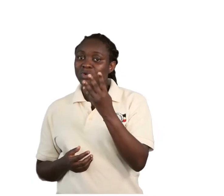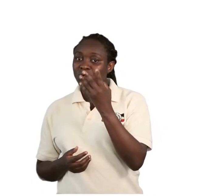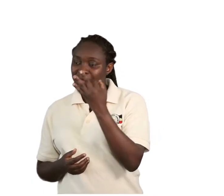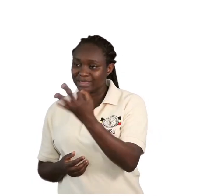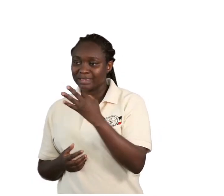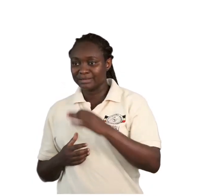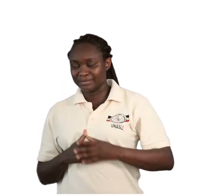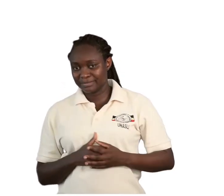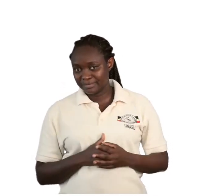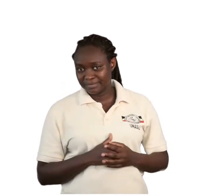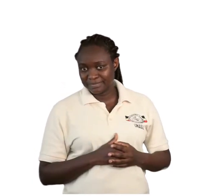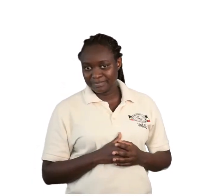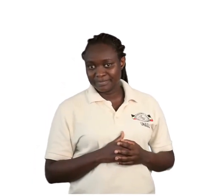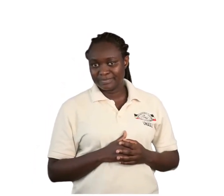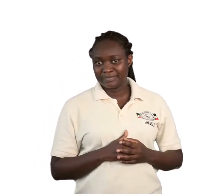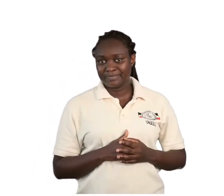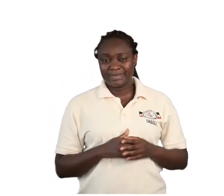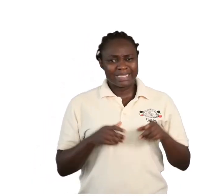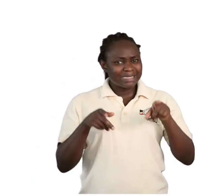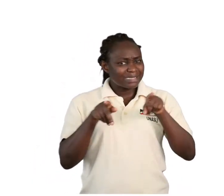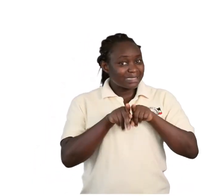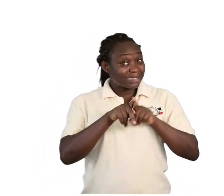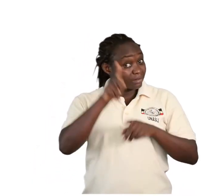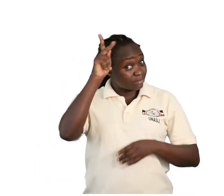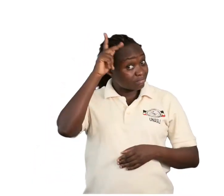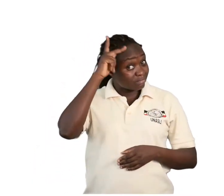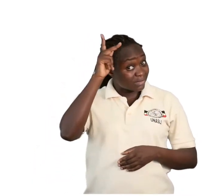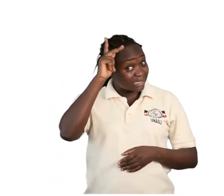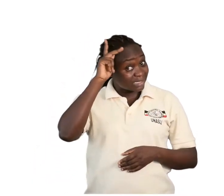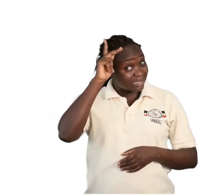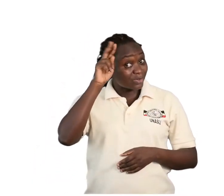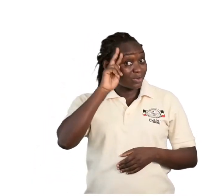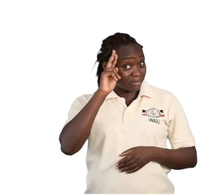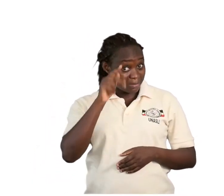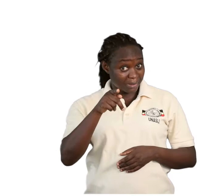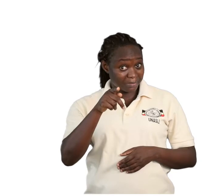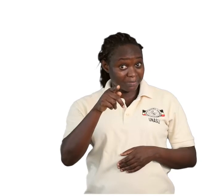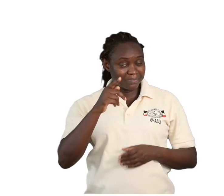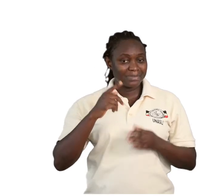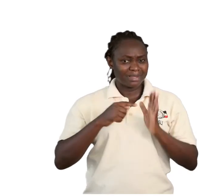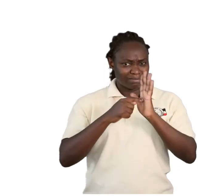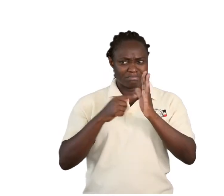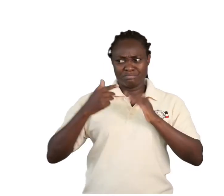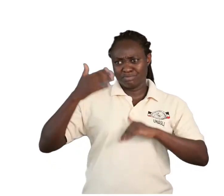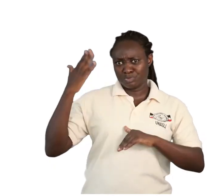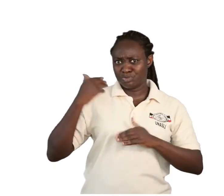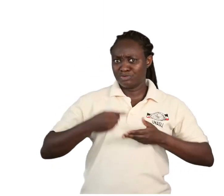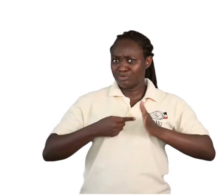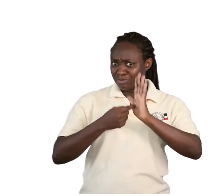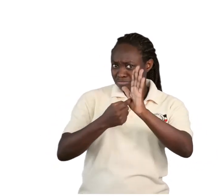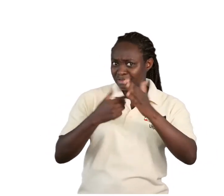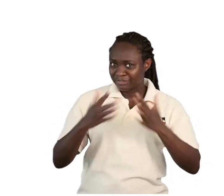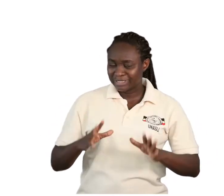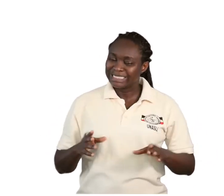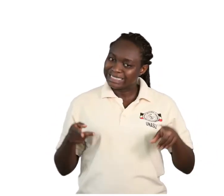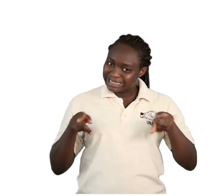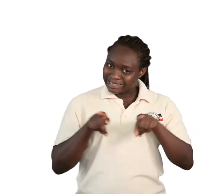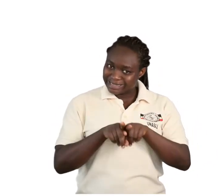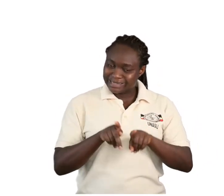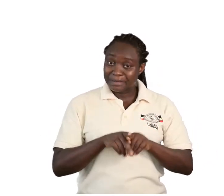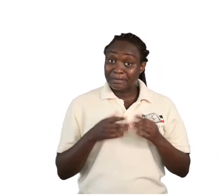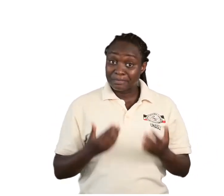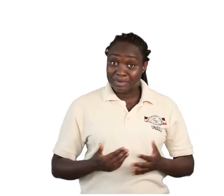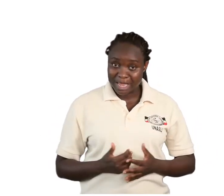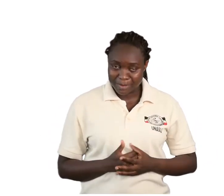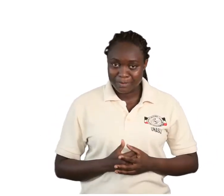1,343. The same technique we've used for our previous example will be the same technique we use for this